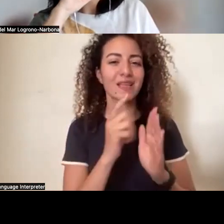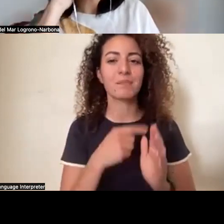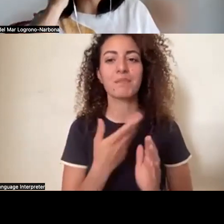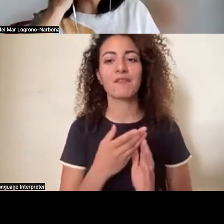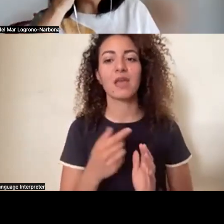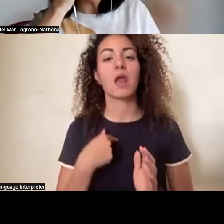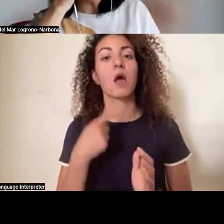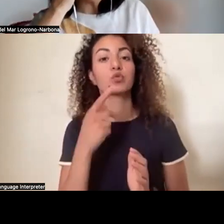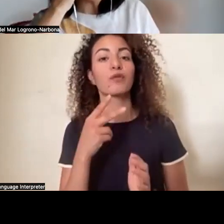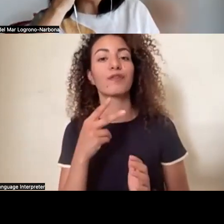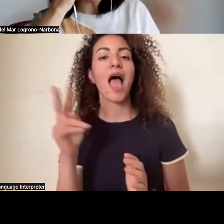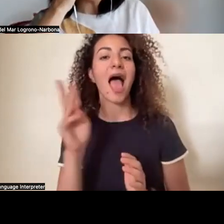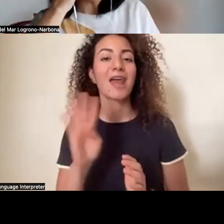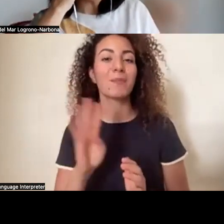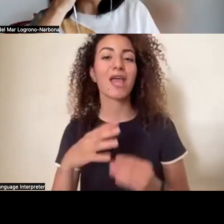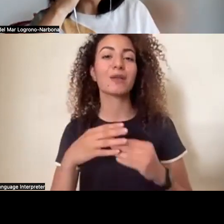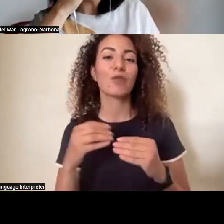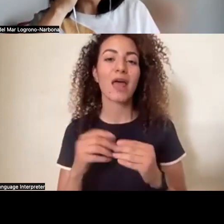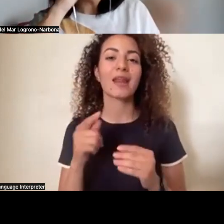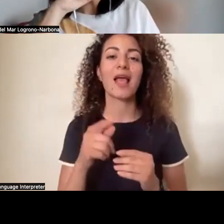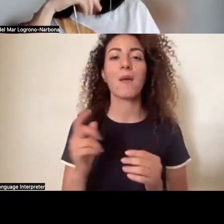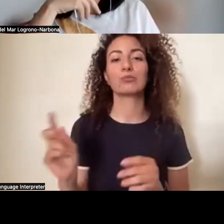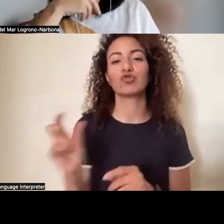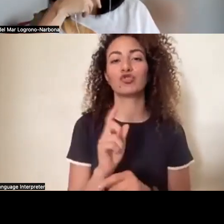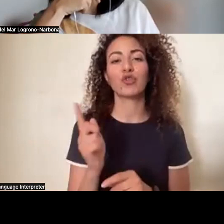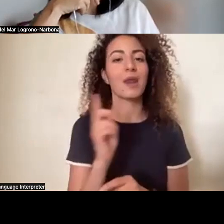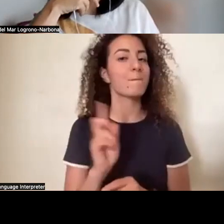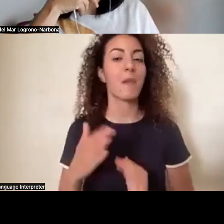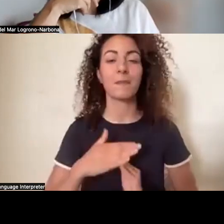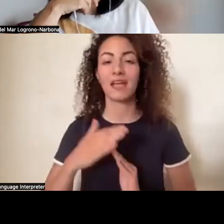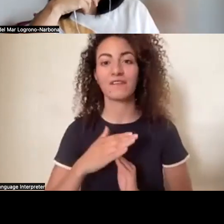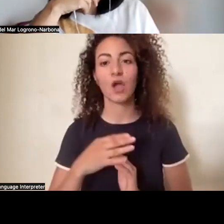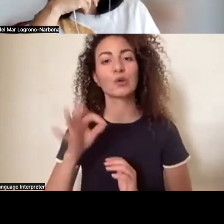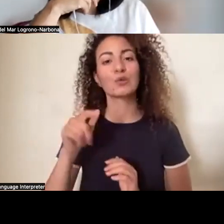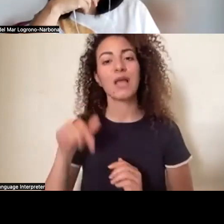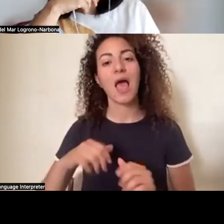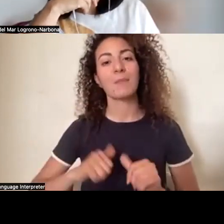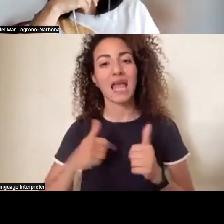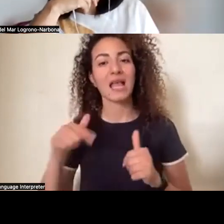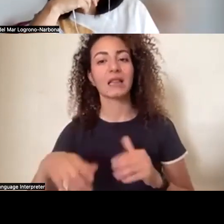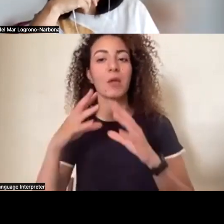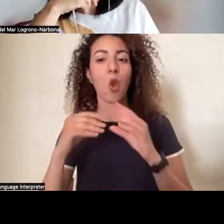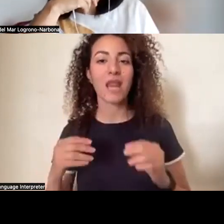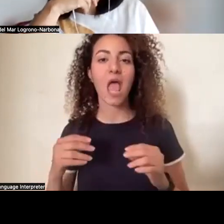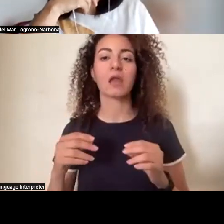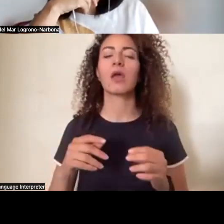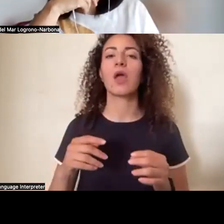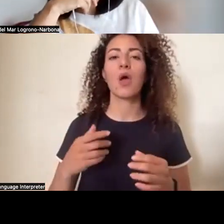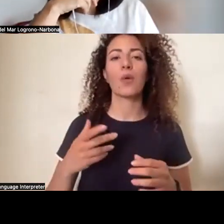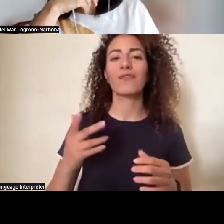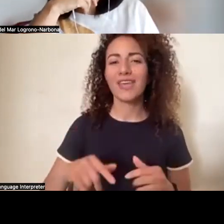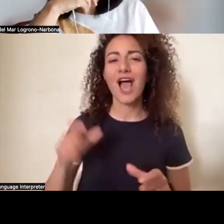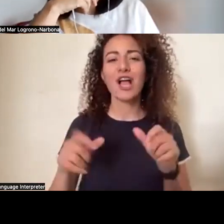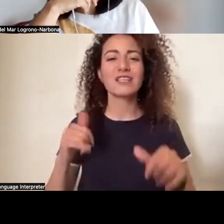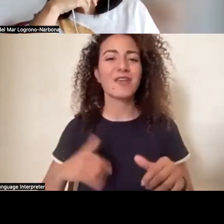inadequate. A $40 transfer per month amid the current cost of living and what's happening, and knowing the extra cost that people